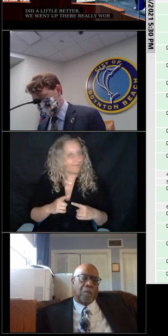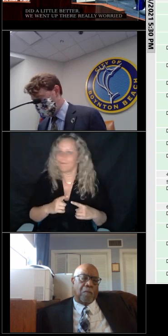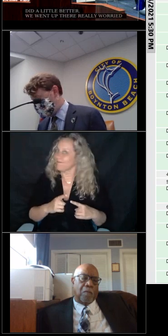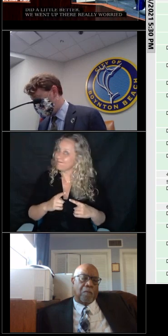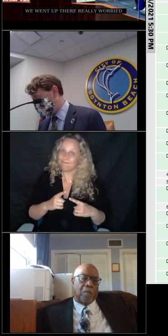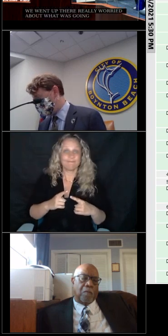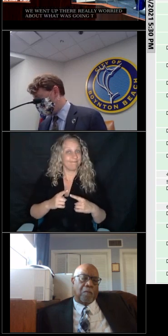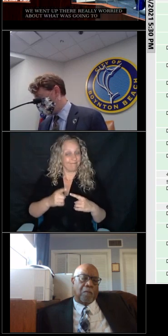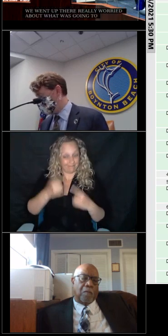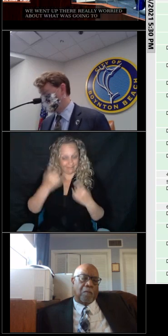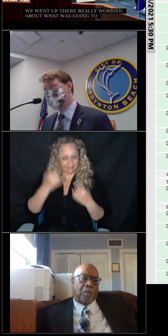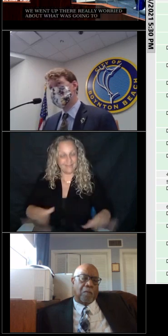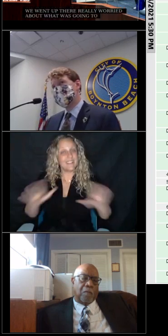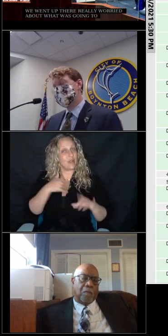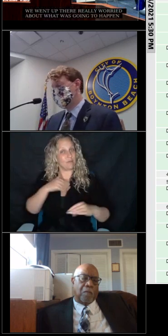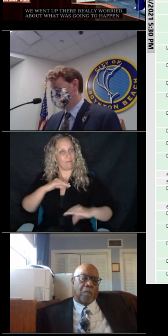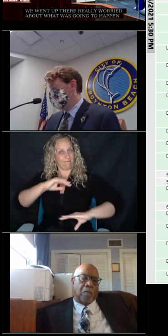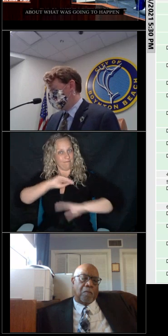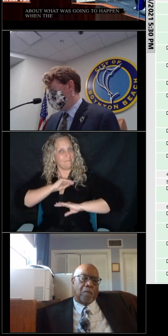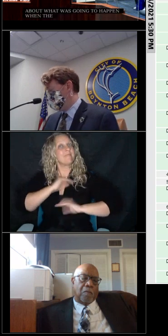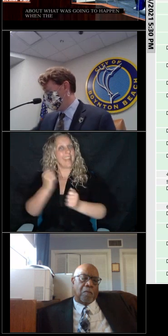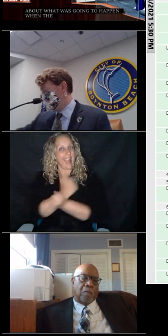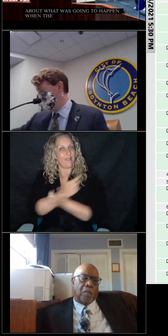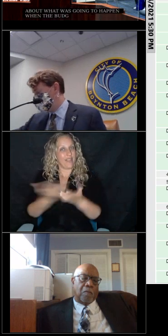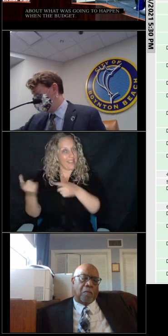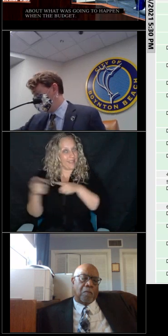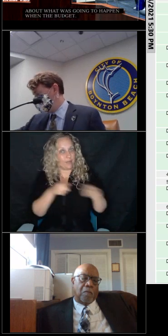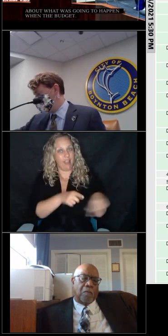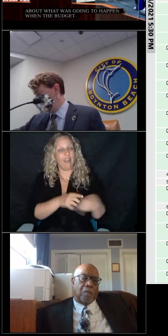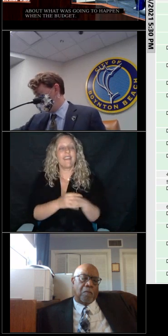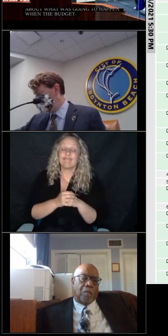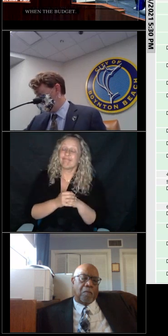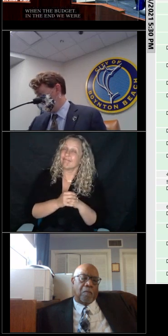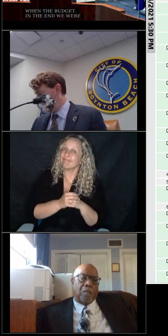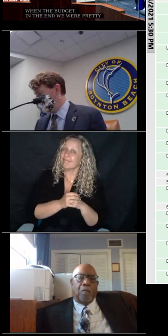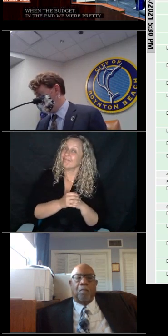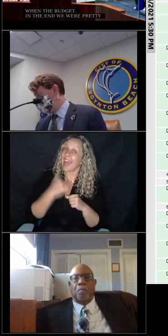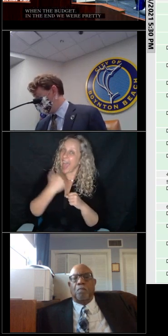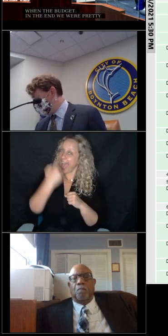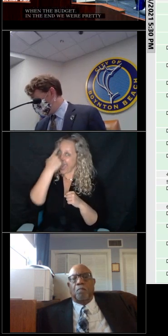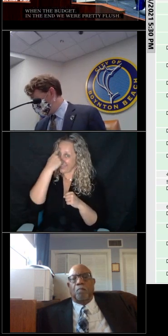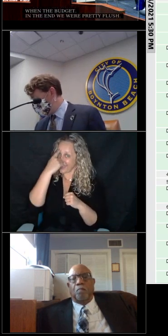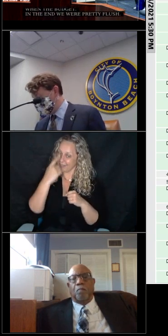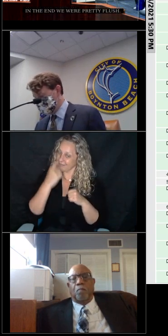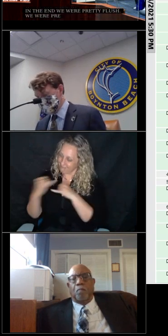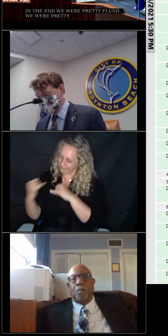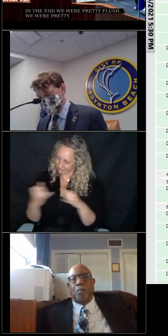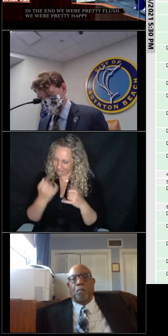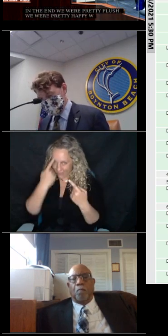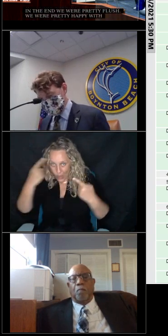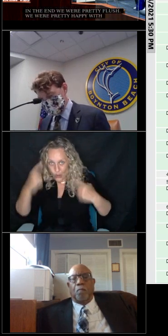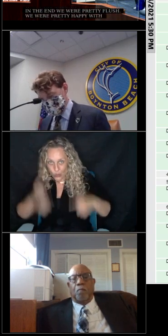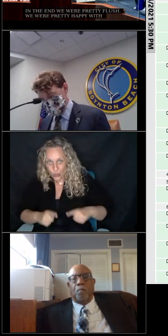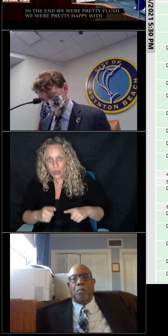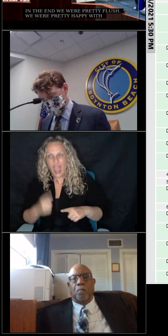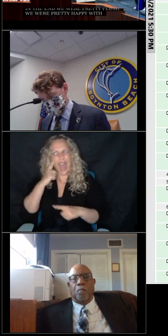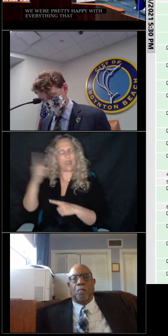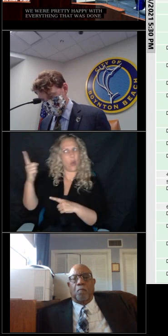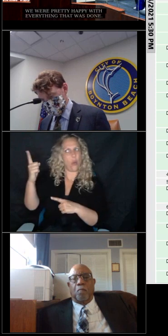flush, and we were pretty happy with everything that was done. It was I think a unanimous vote. One person in your chamber, I